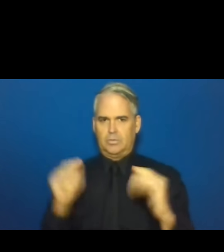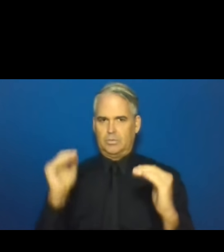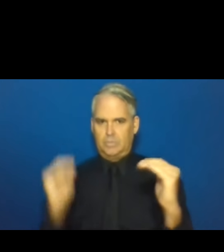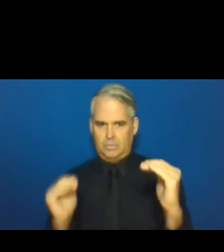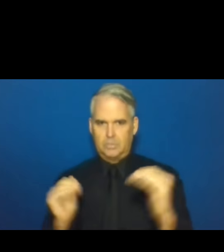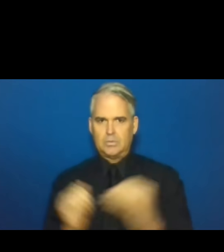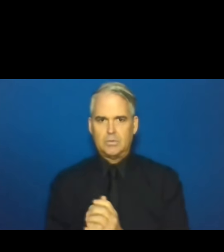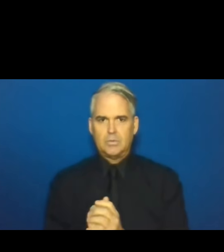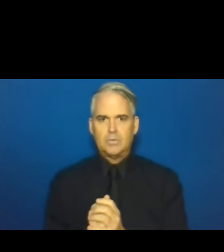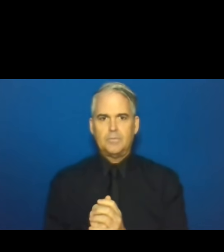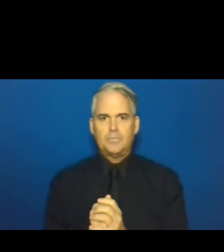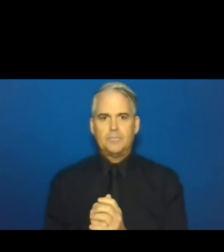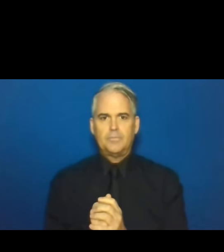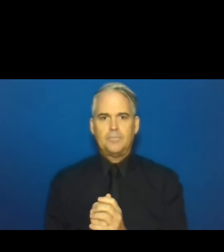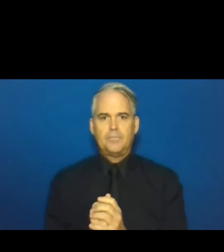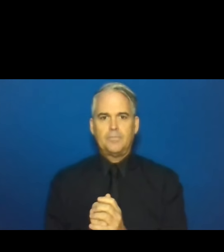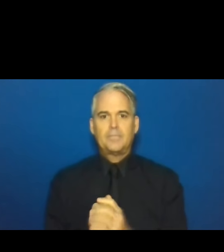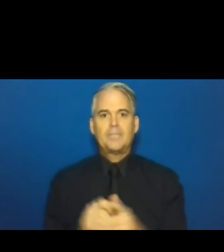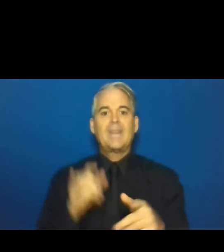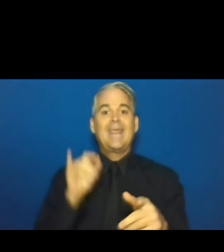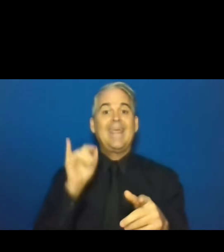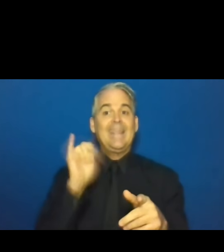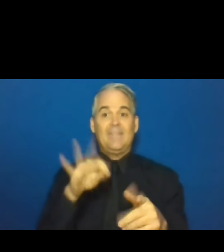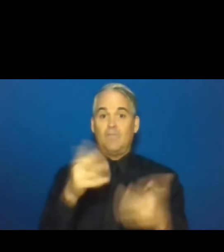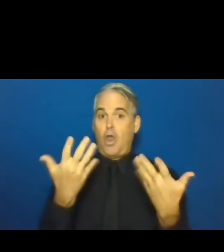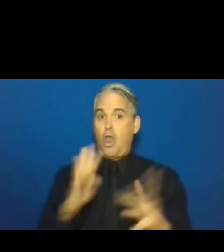3-week period, they must be canceled.